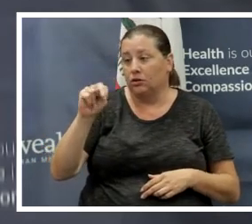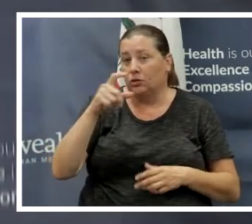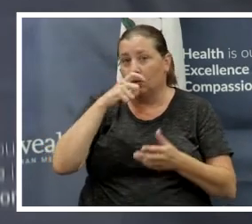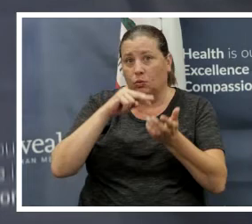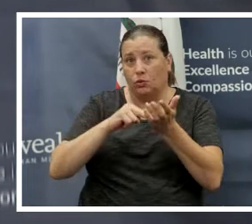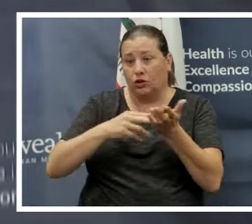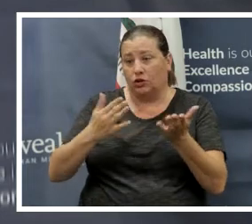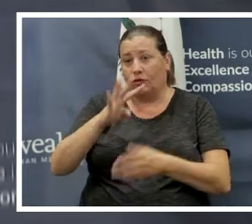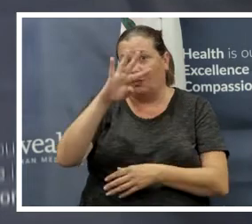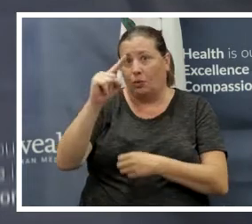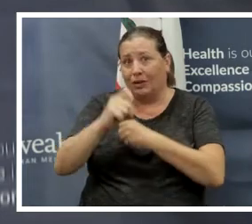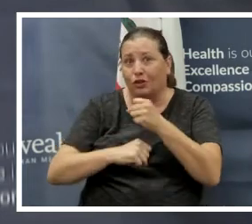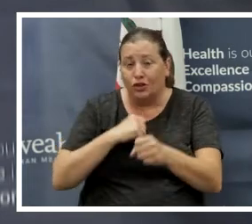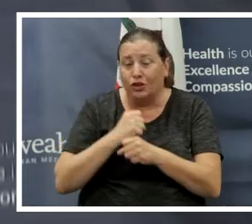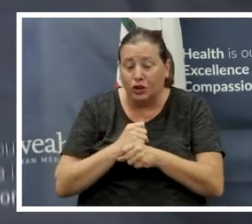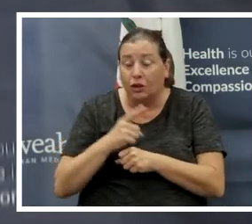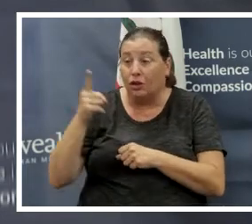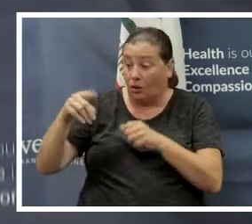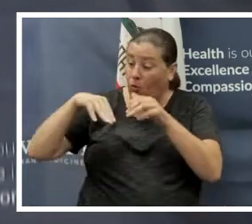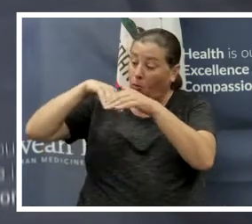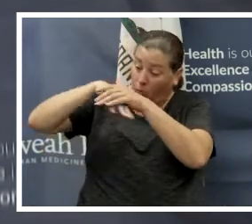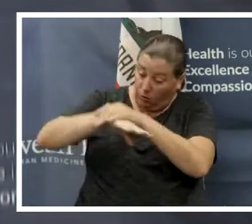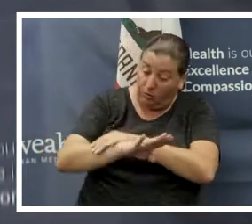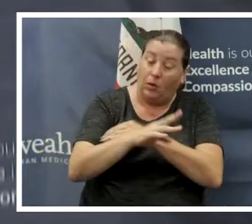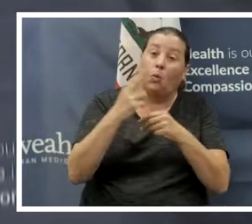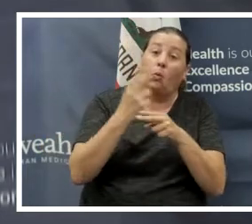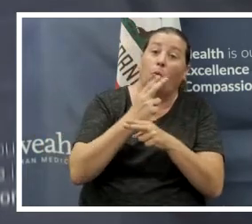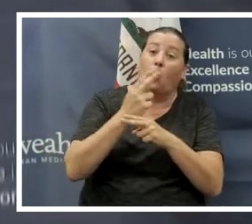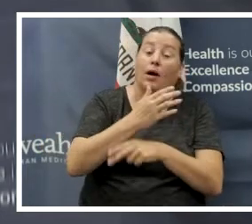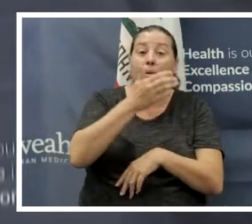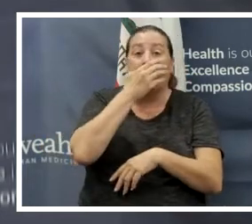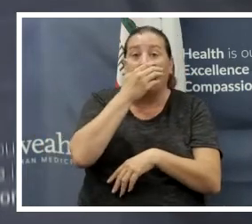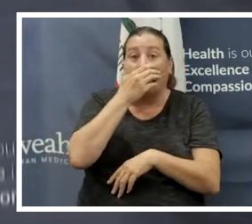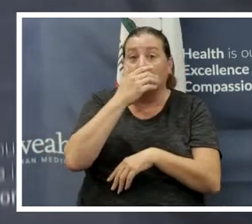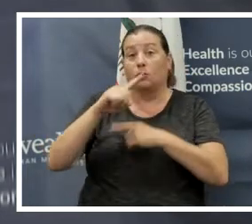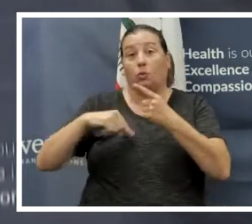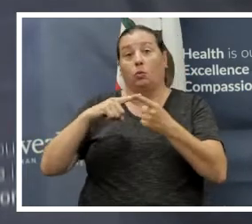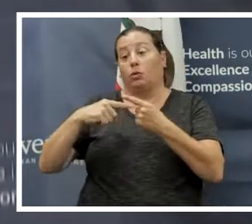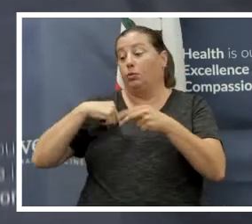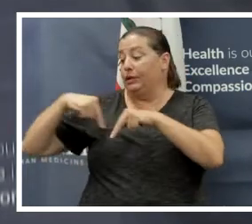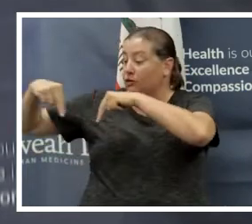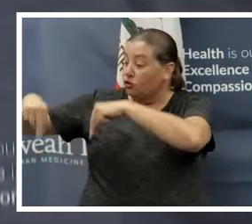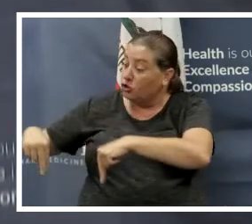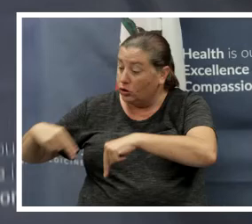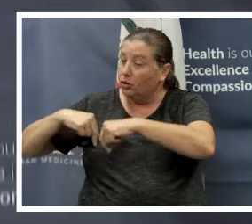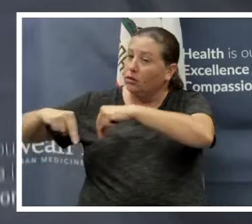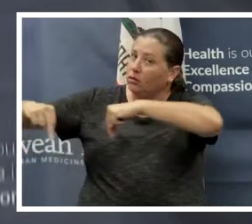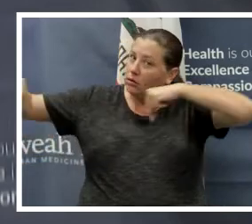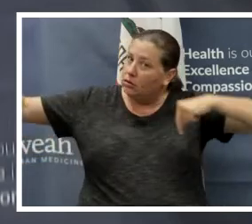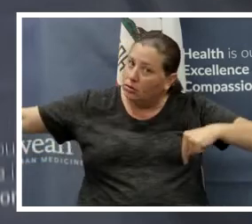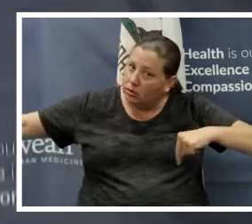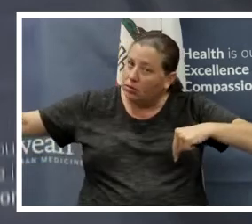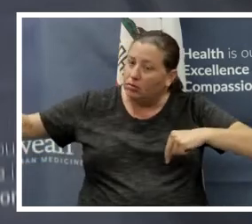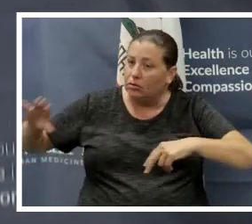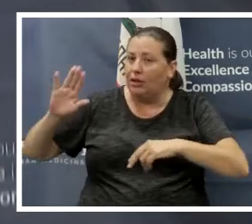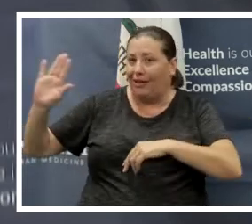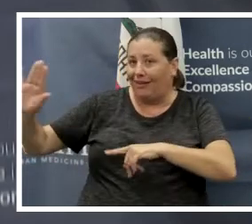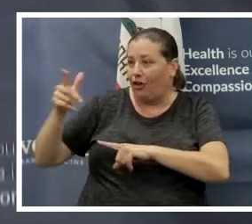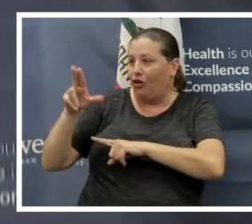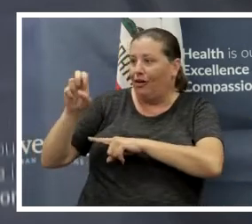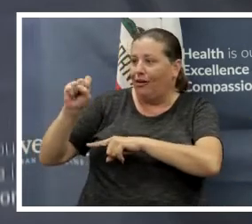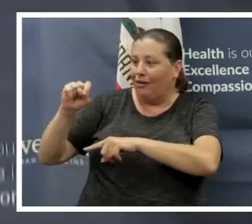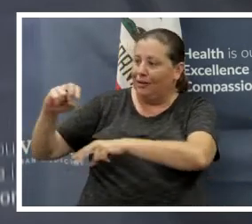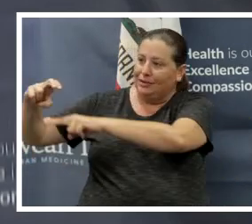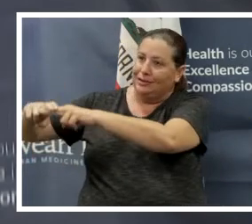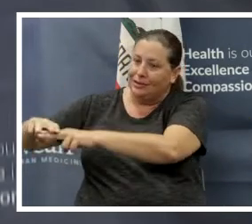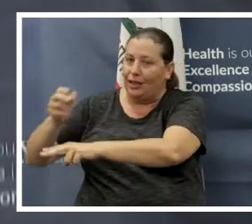their masks when they came in. When we stood by them, we stood 6 feet apart. Their guests were seated wearing